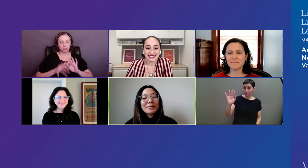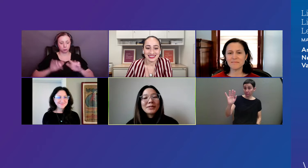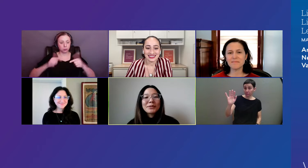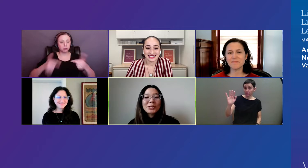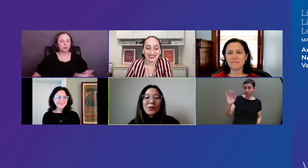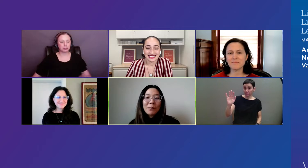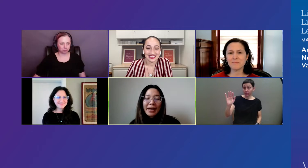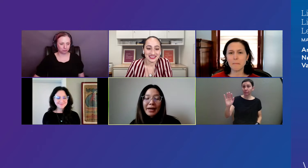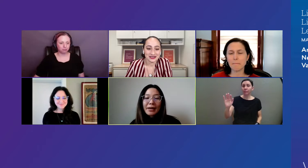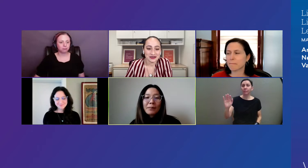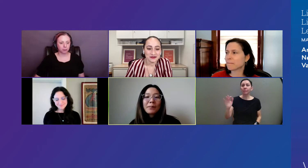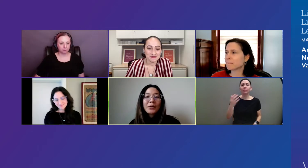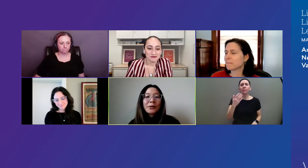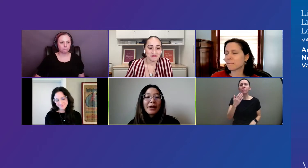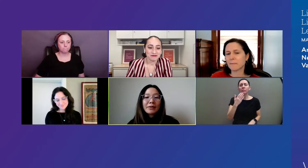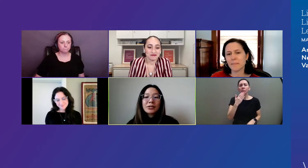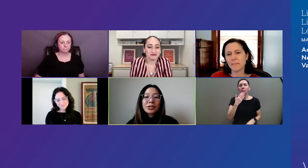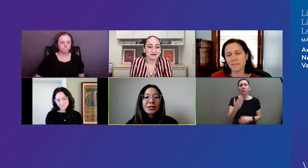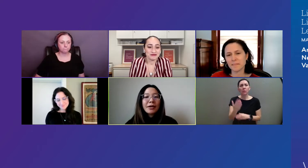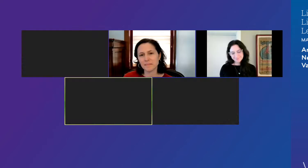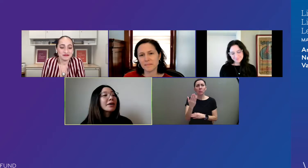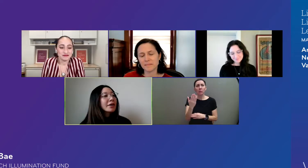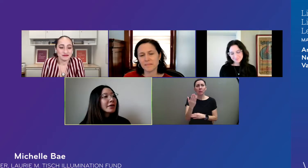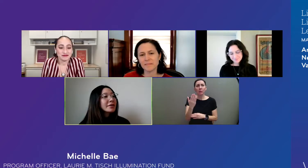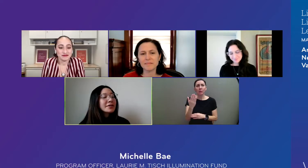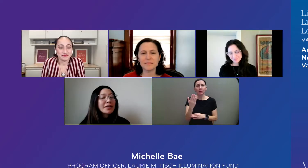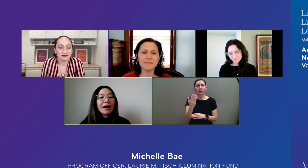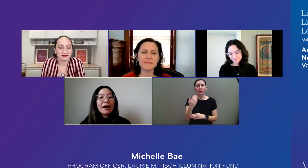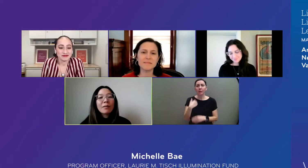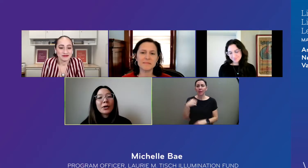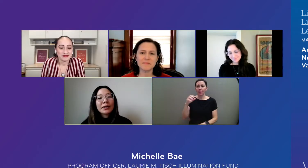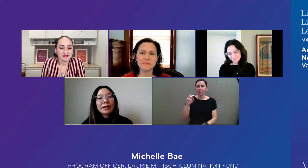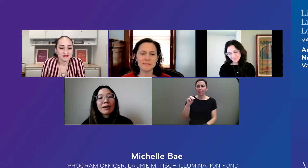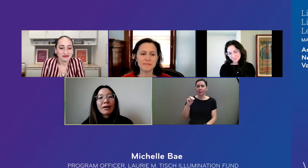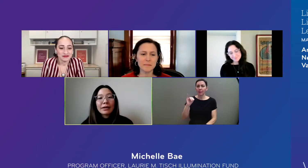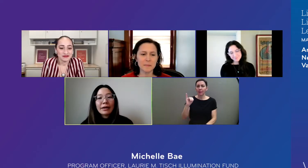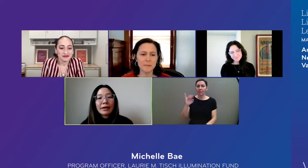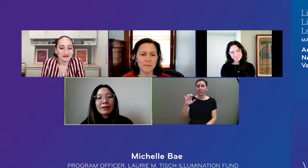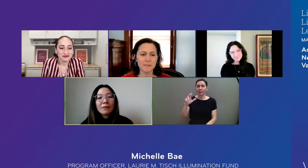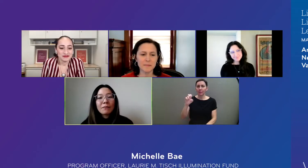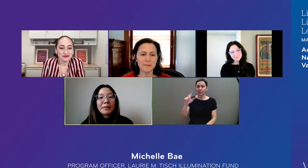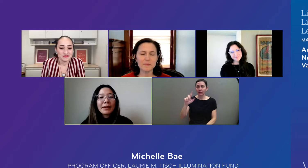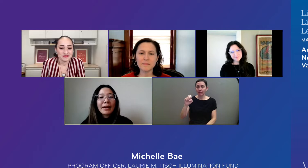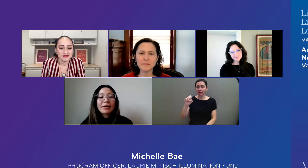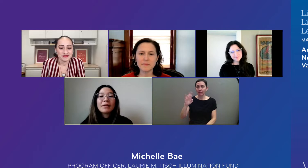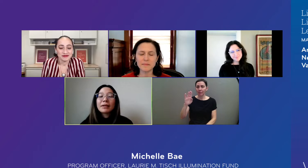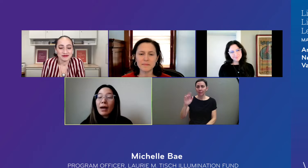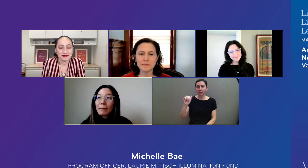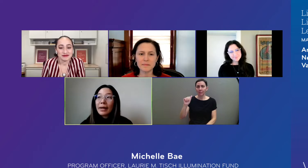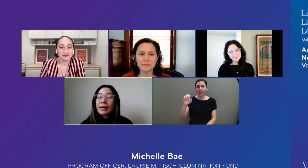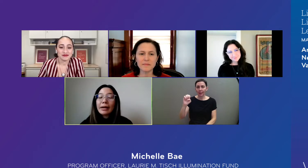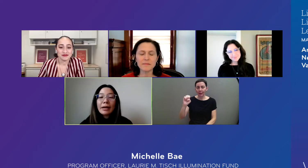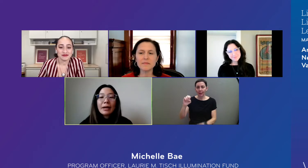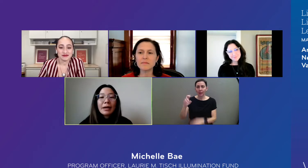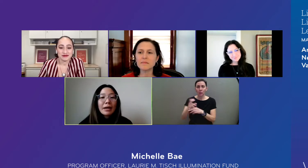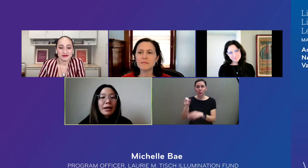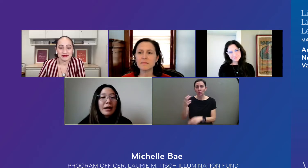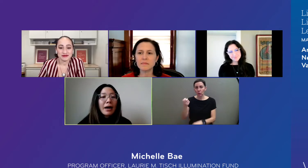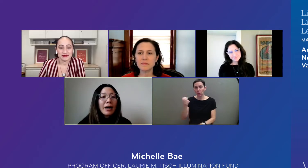Morning, my name is Michelle Bay, pronouns she, her, hers. Currently calling in from the land of